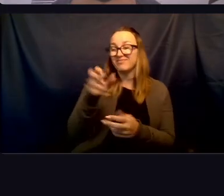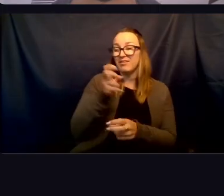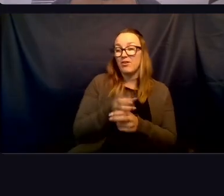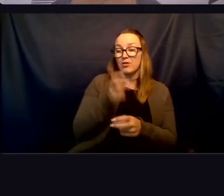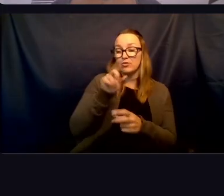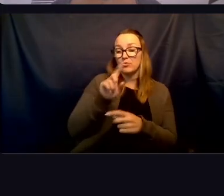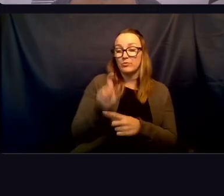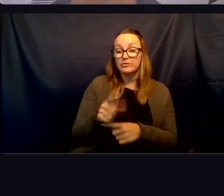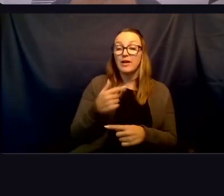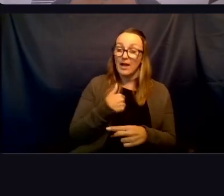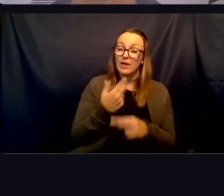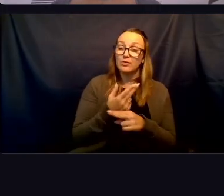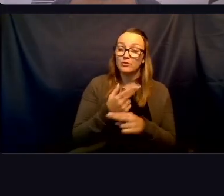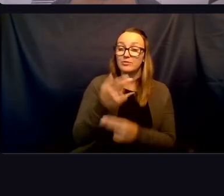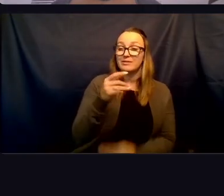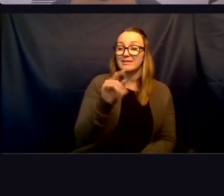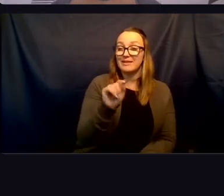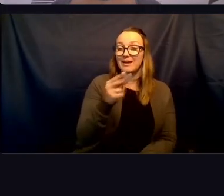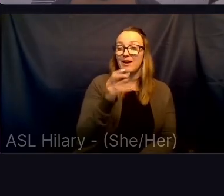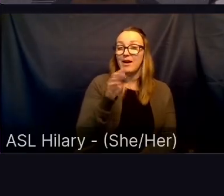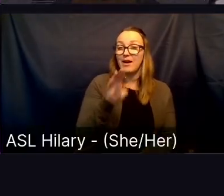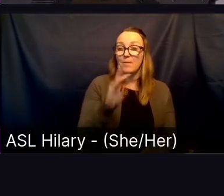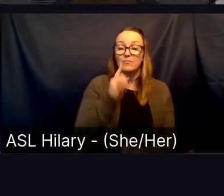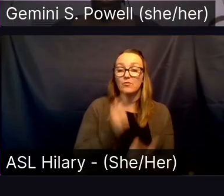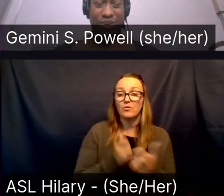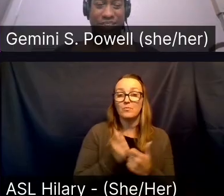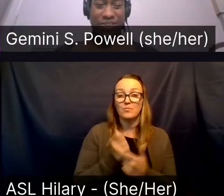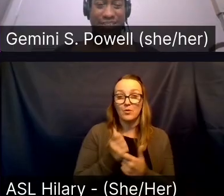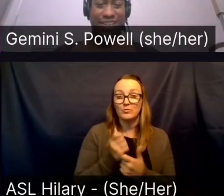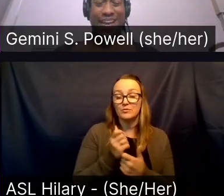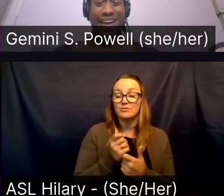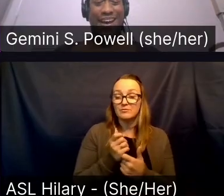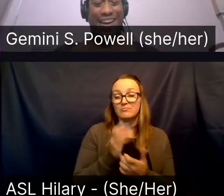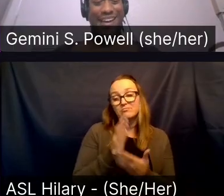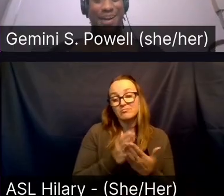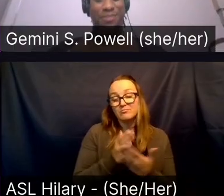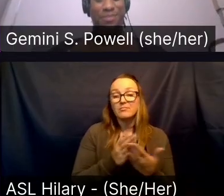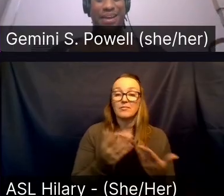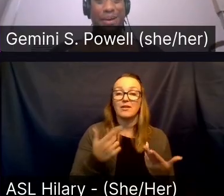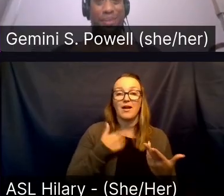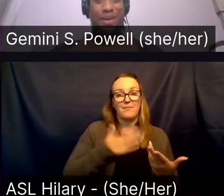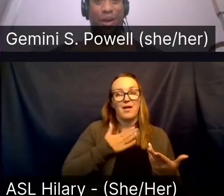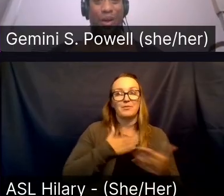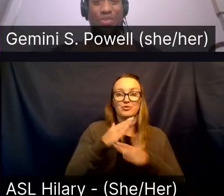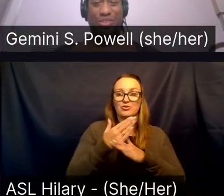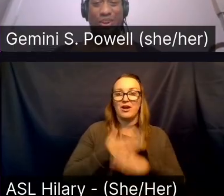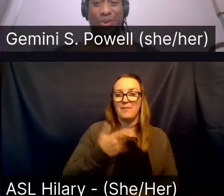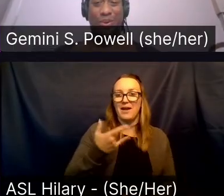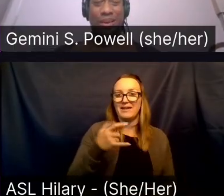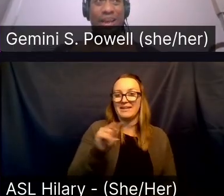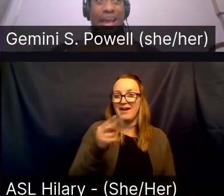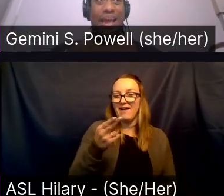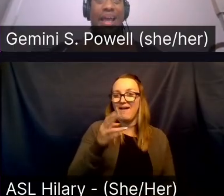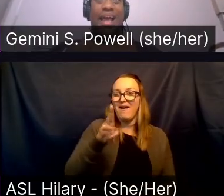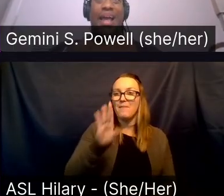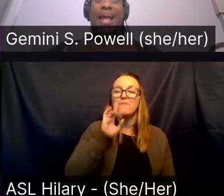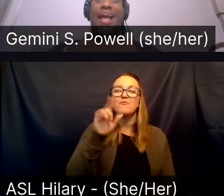most part. Happy to go ahead and share my GitHub with anyone who's interested. But